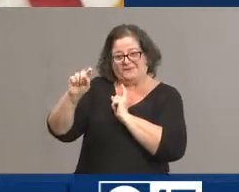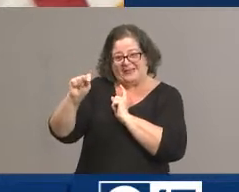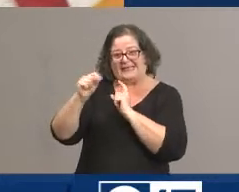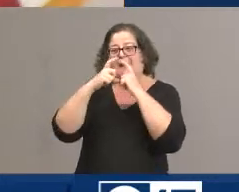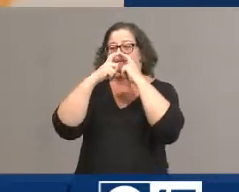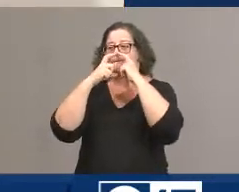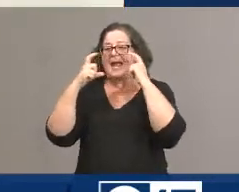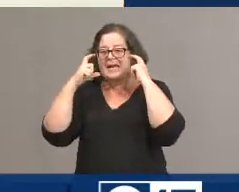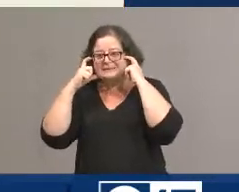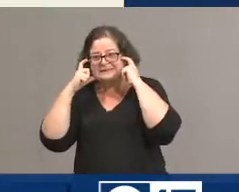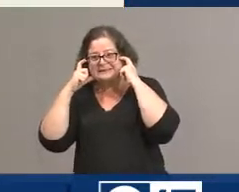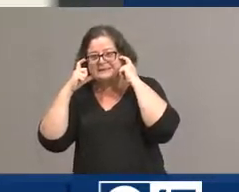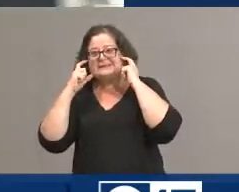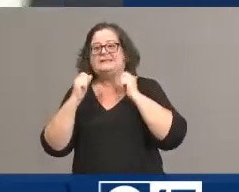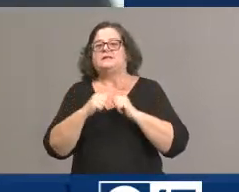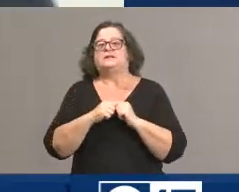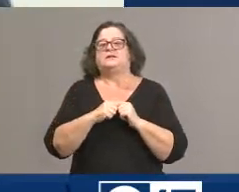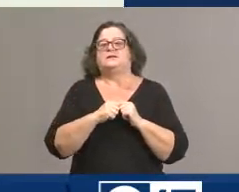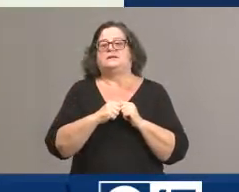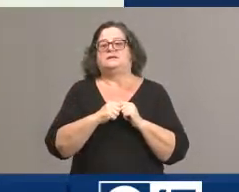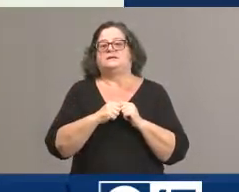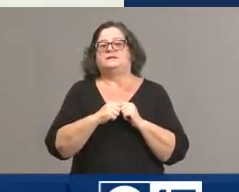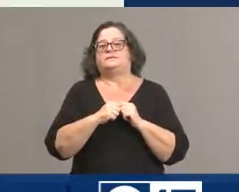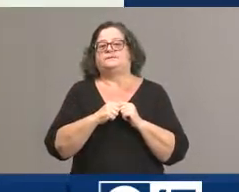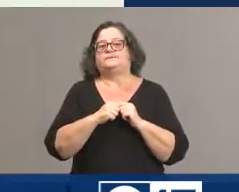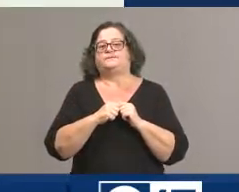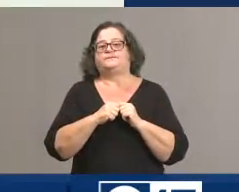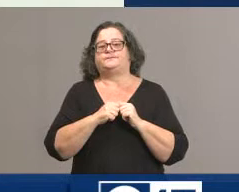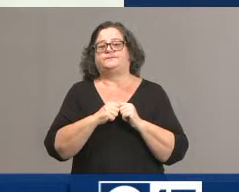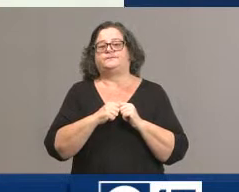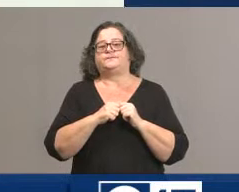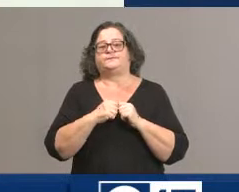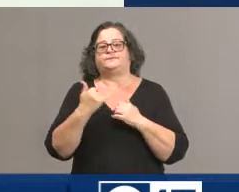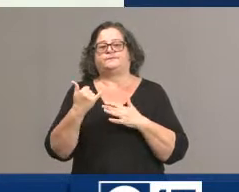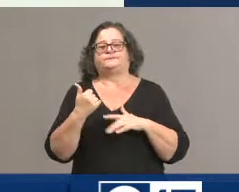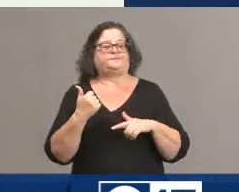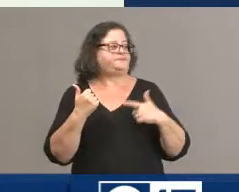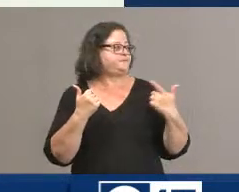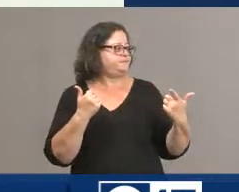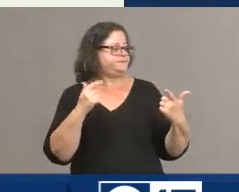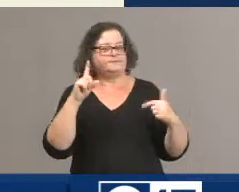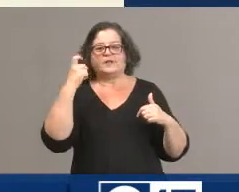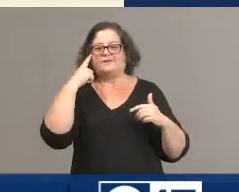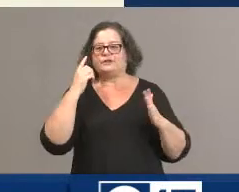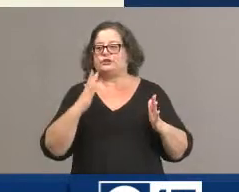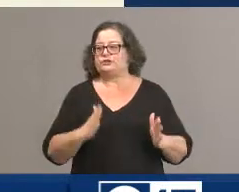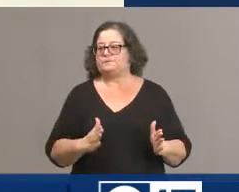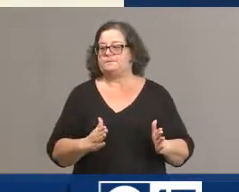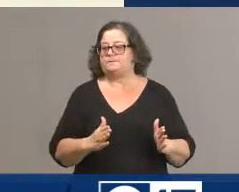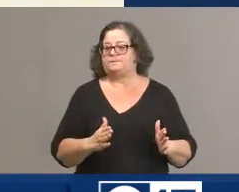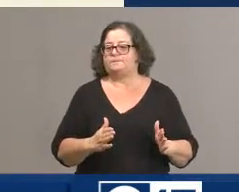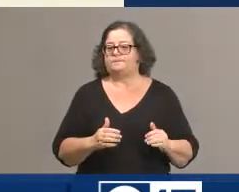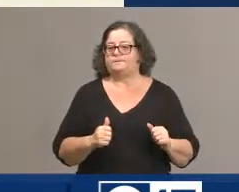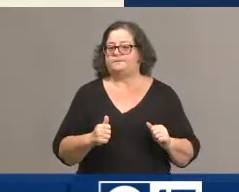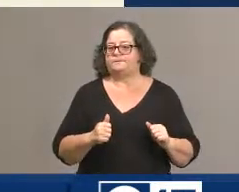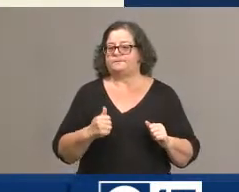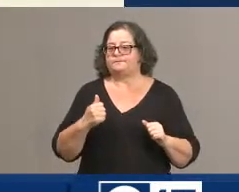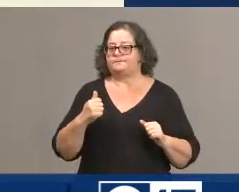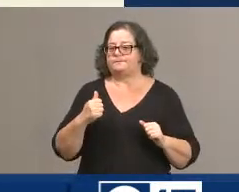Christ, and thank you for all your hard work and that of your team. With that, I want to turn it over to Major General Mick